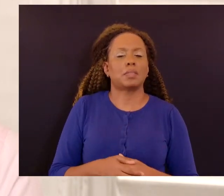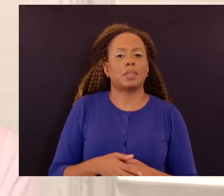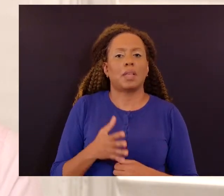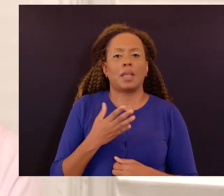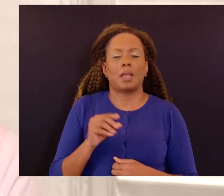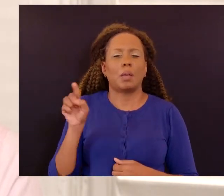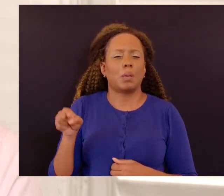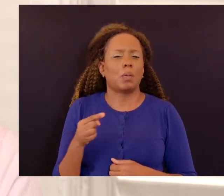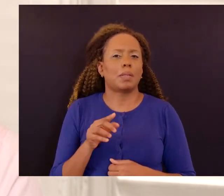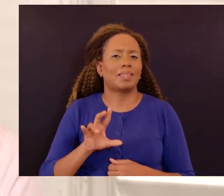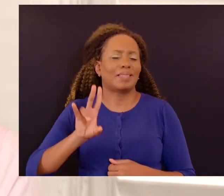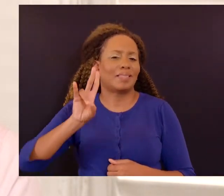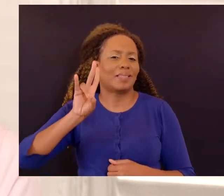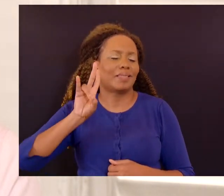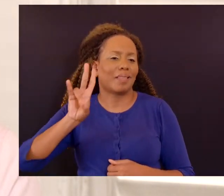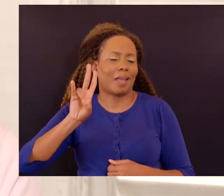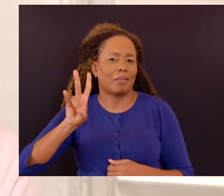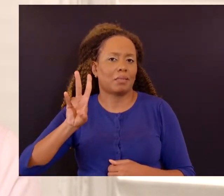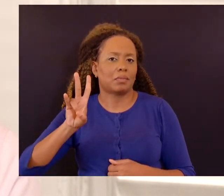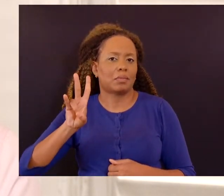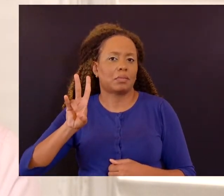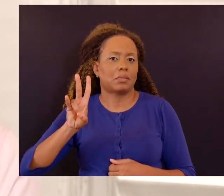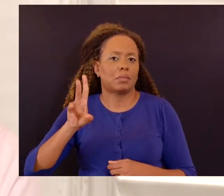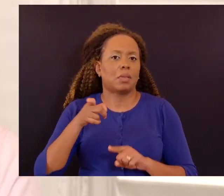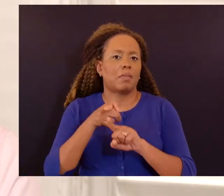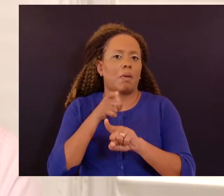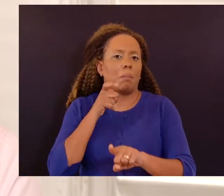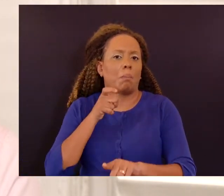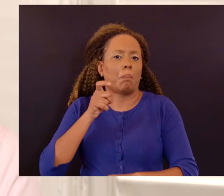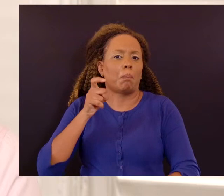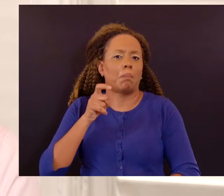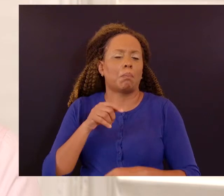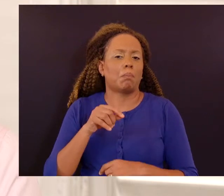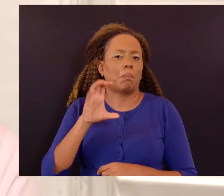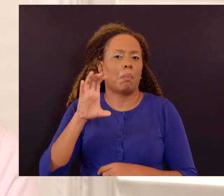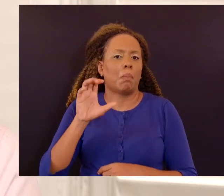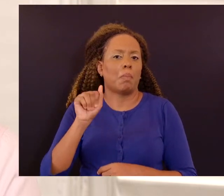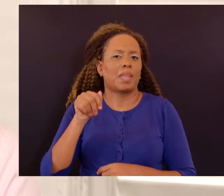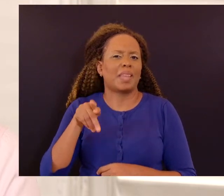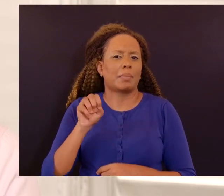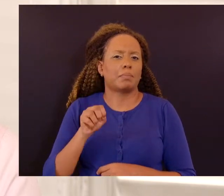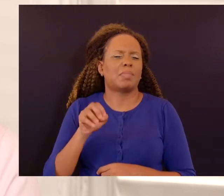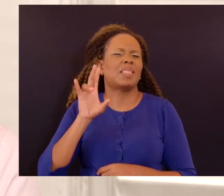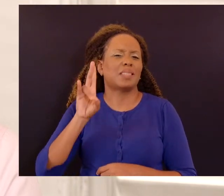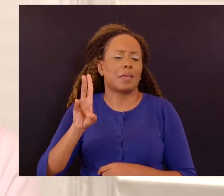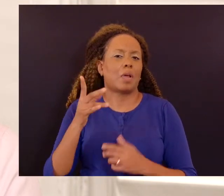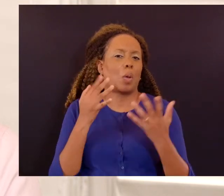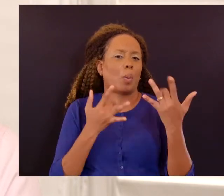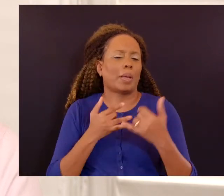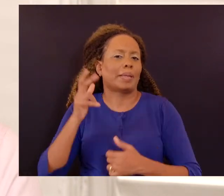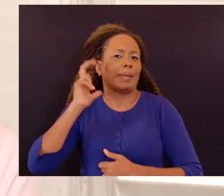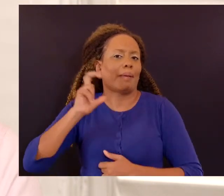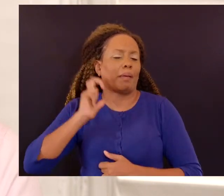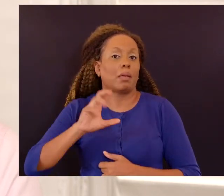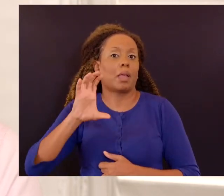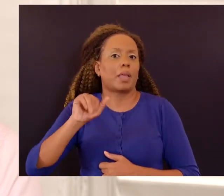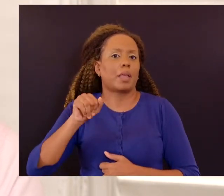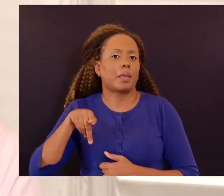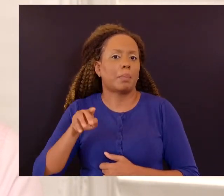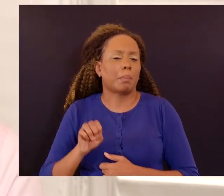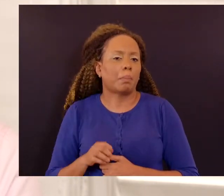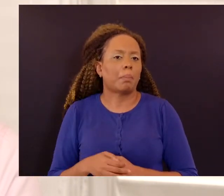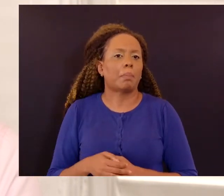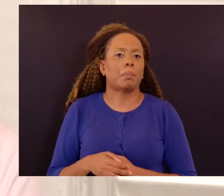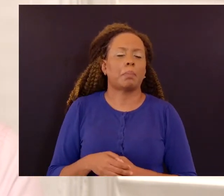7 candidates at the CAPE level to have their results returned. And we are working closely